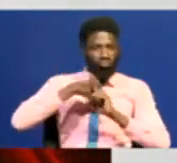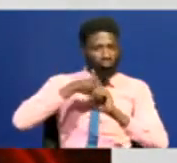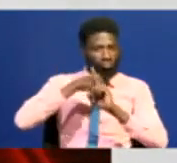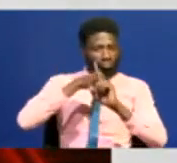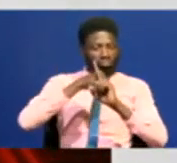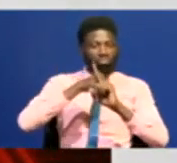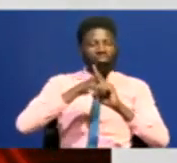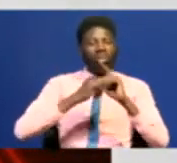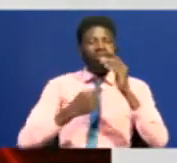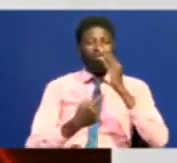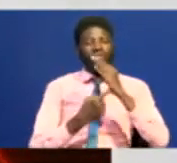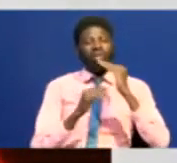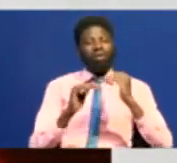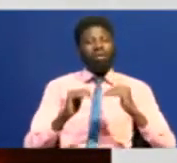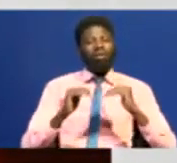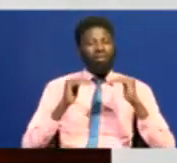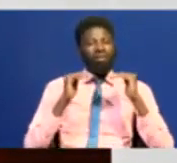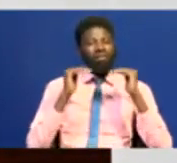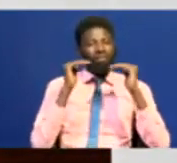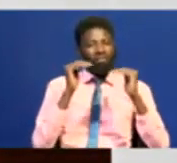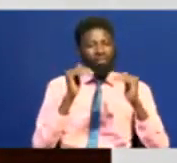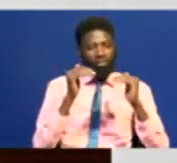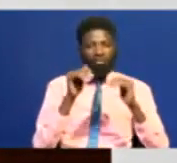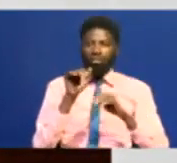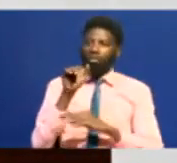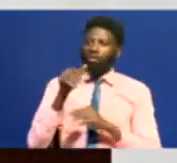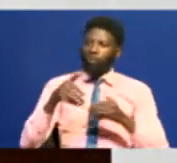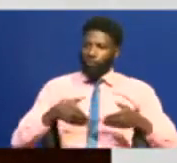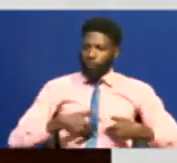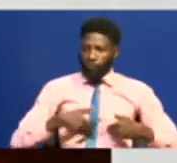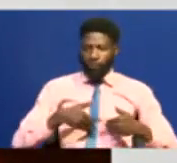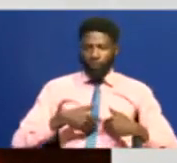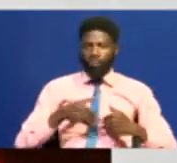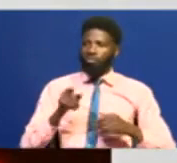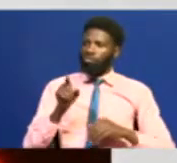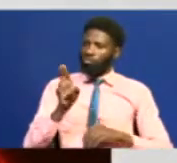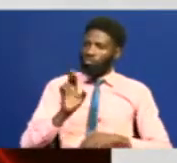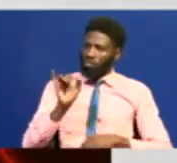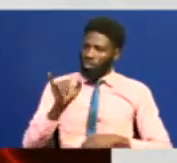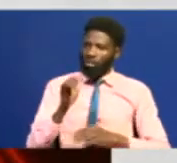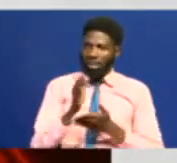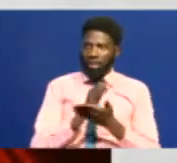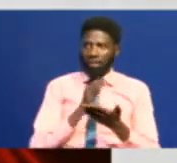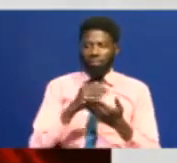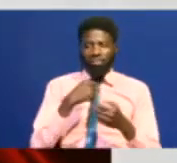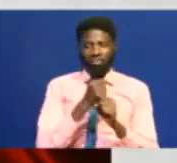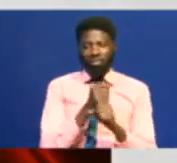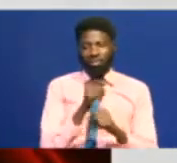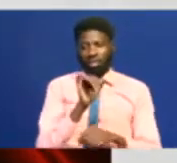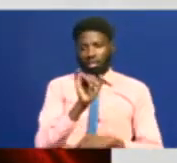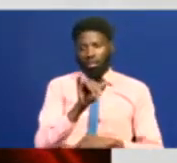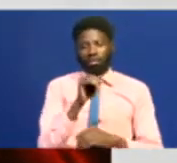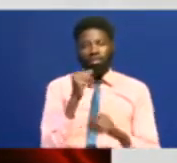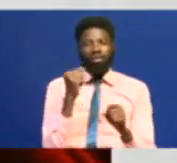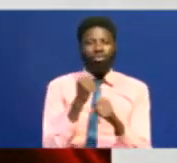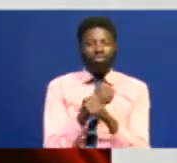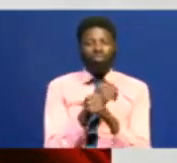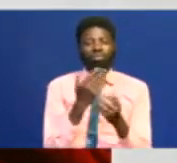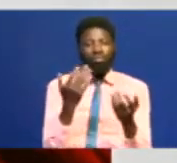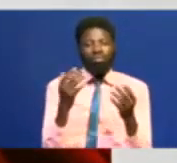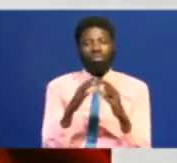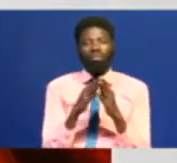technological advancement and urging the youth to tap into that particular sector, which will create what it has done right now, jobs at the end of the